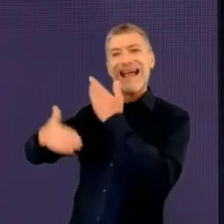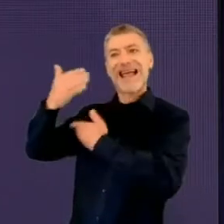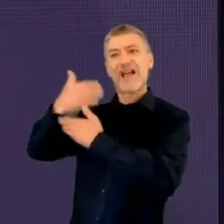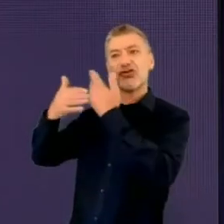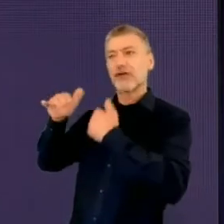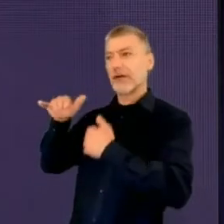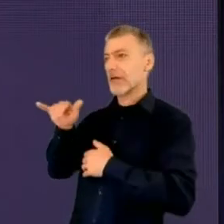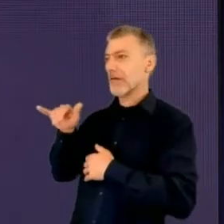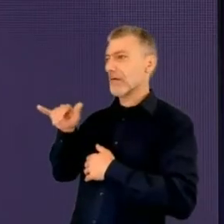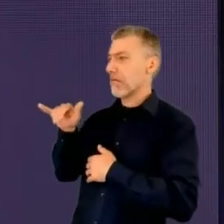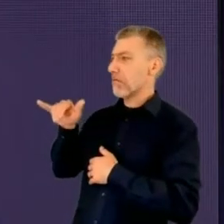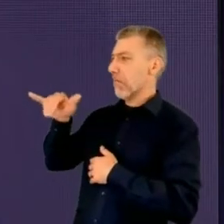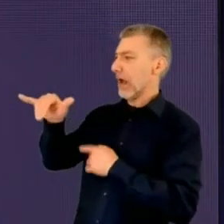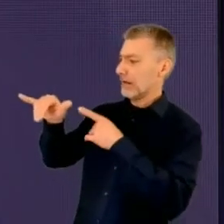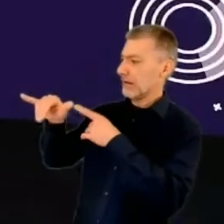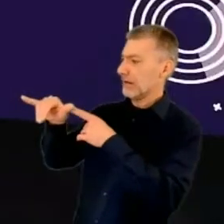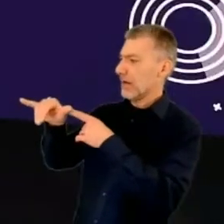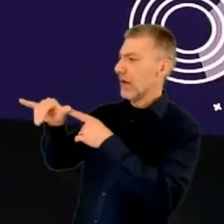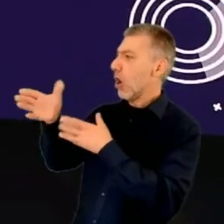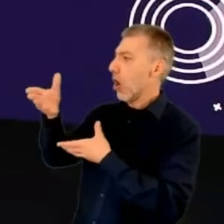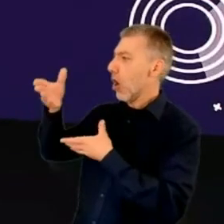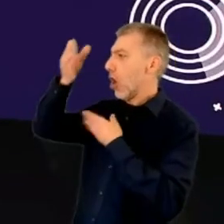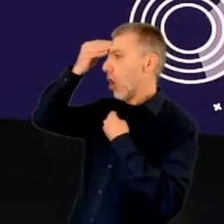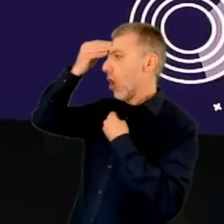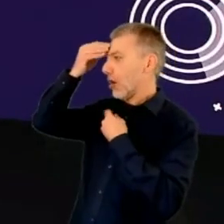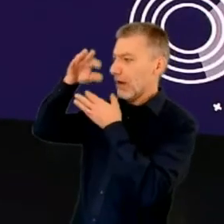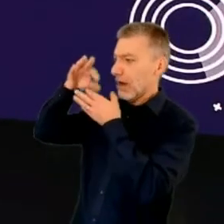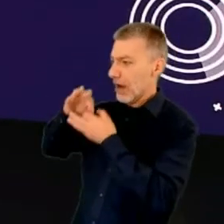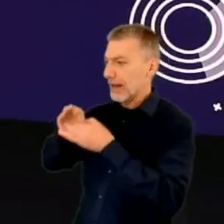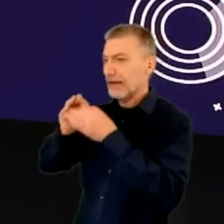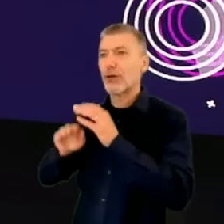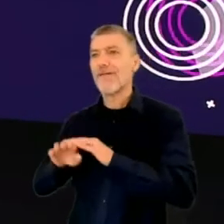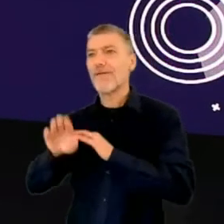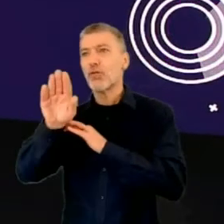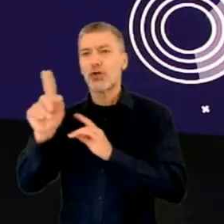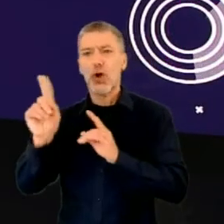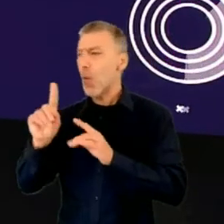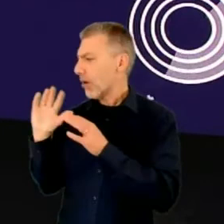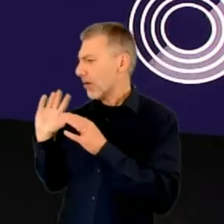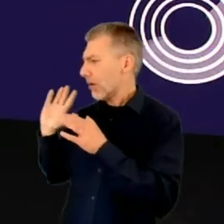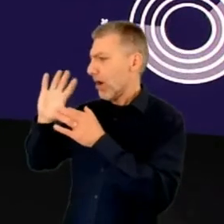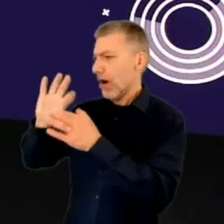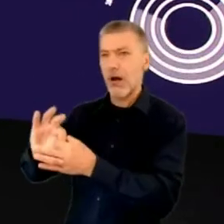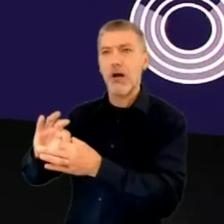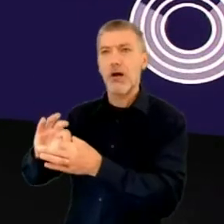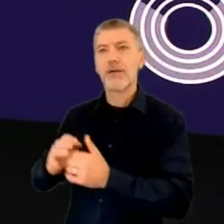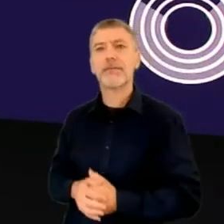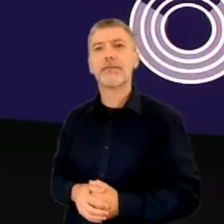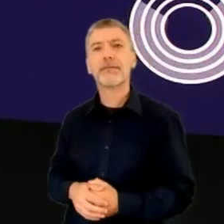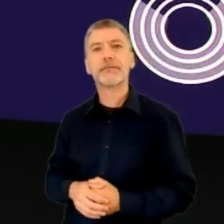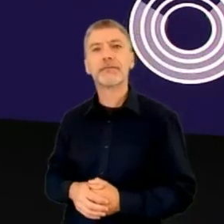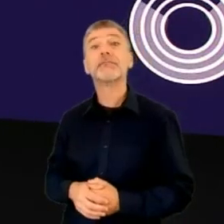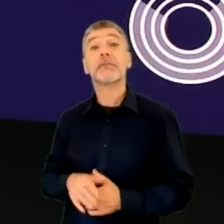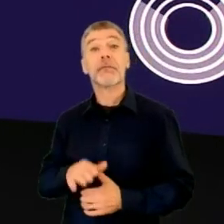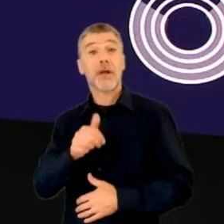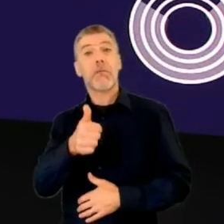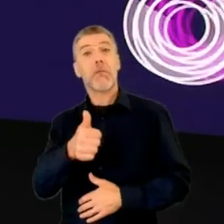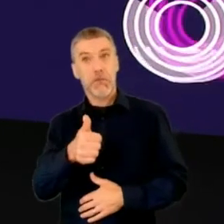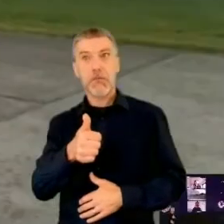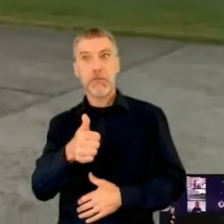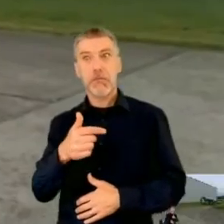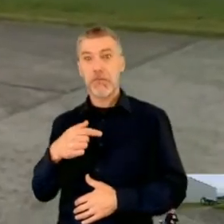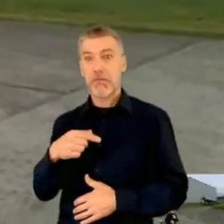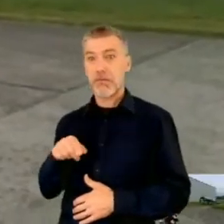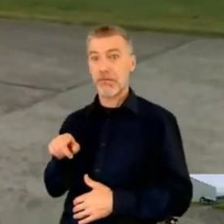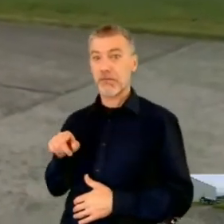future? That is an absolutely amazing question. Our aircraft that we're going to go fly, the Spirit of